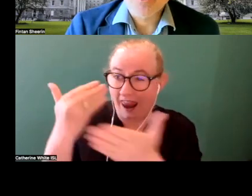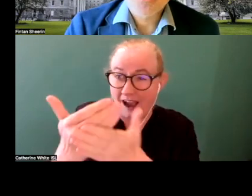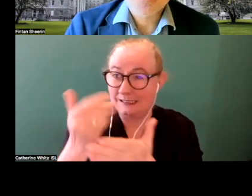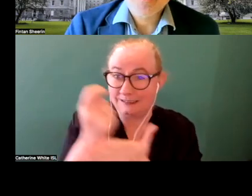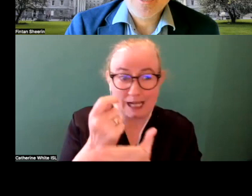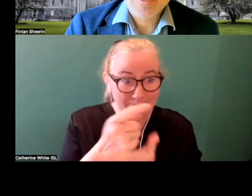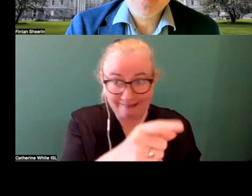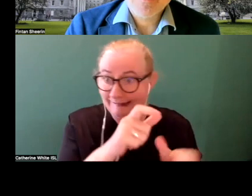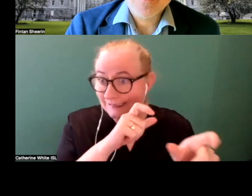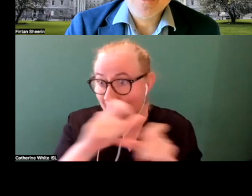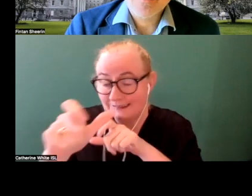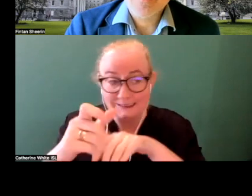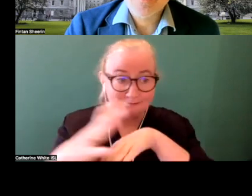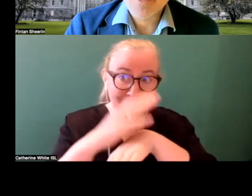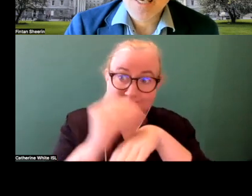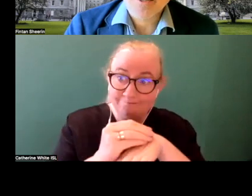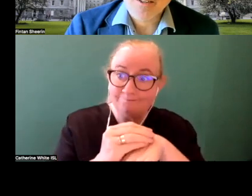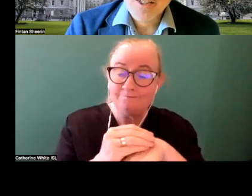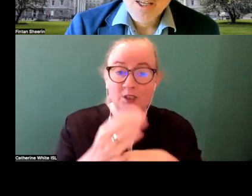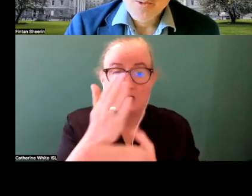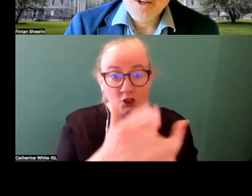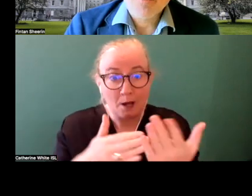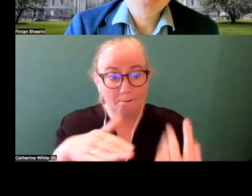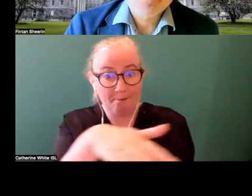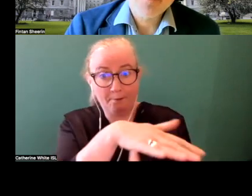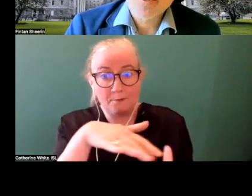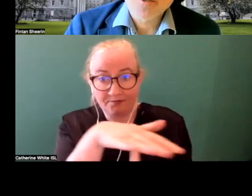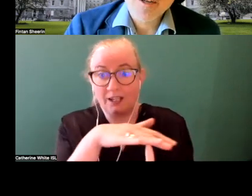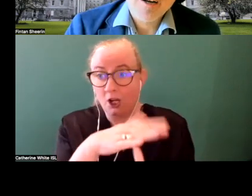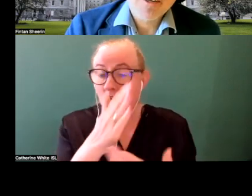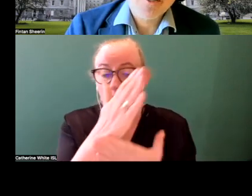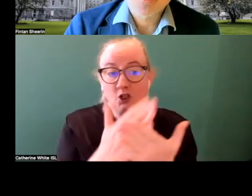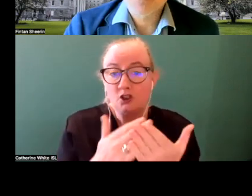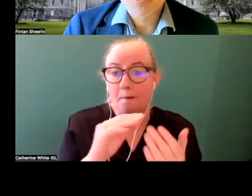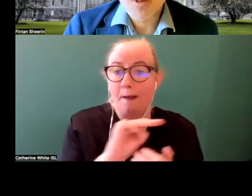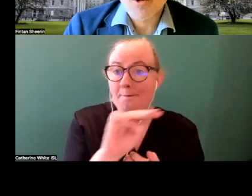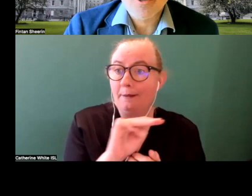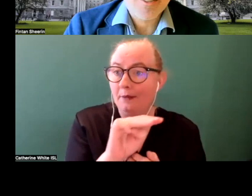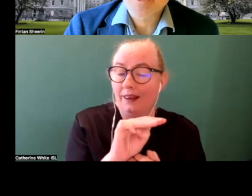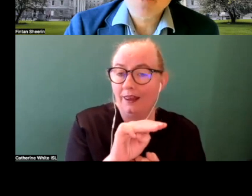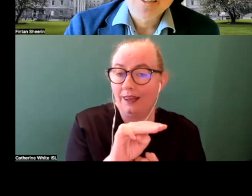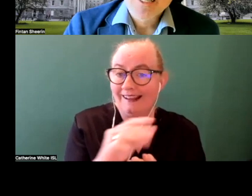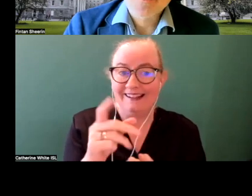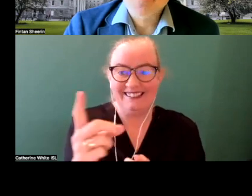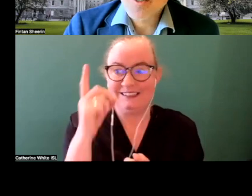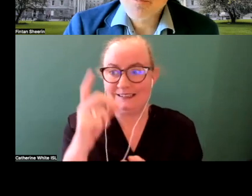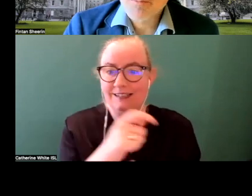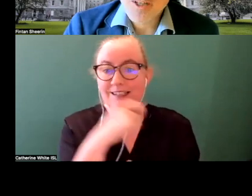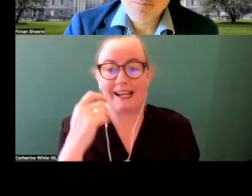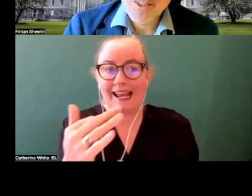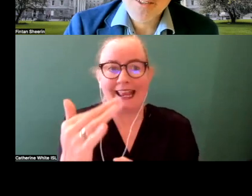playing out in some settings where some people report as saying, well, if